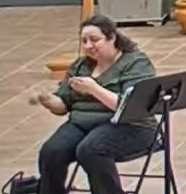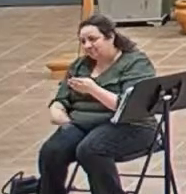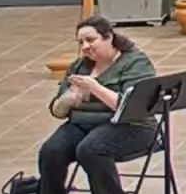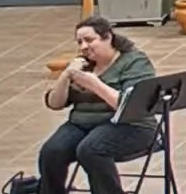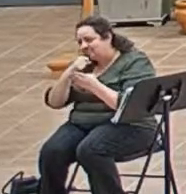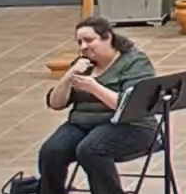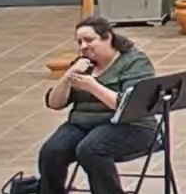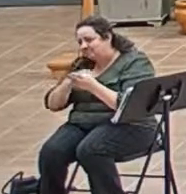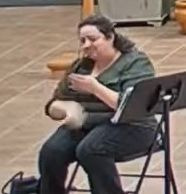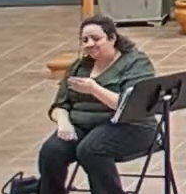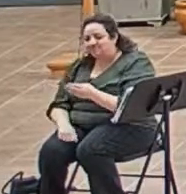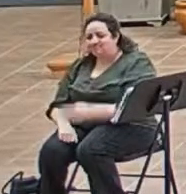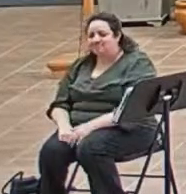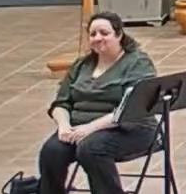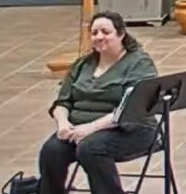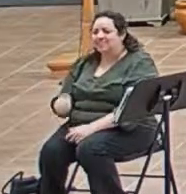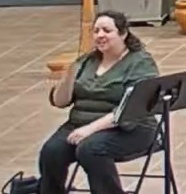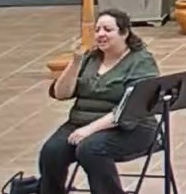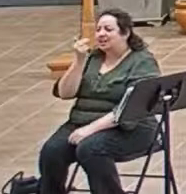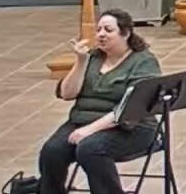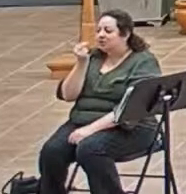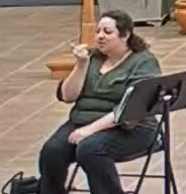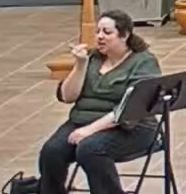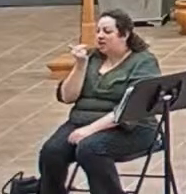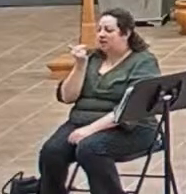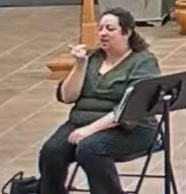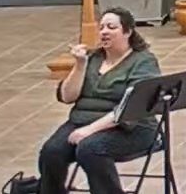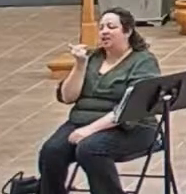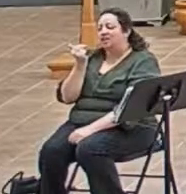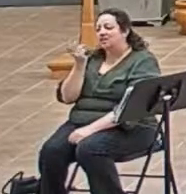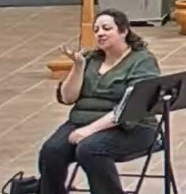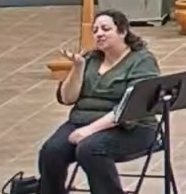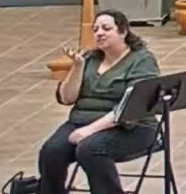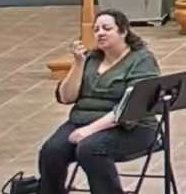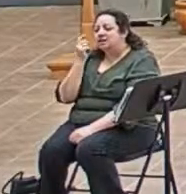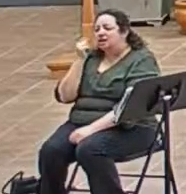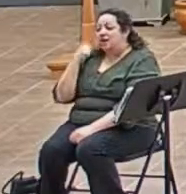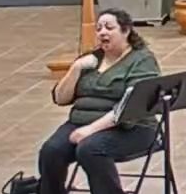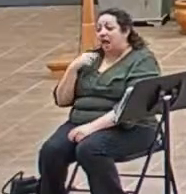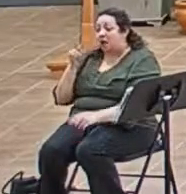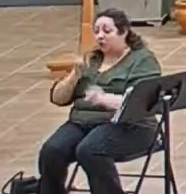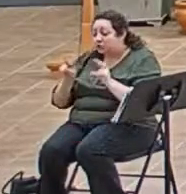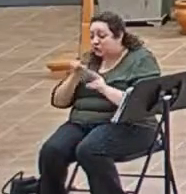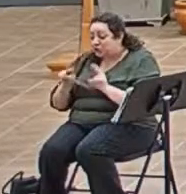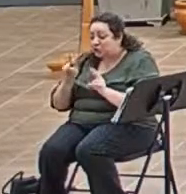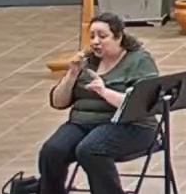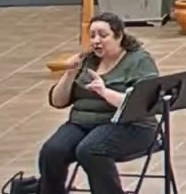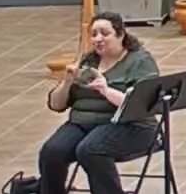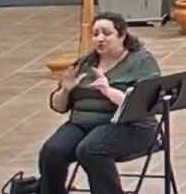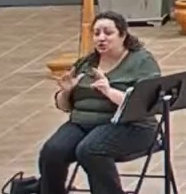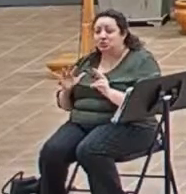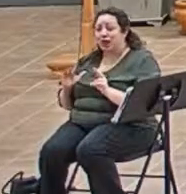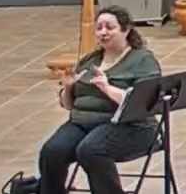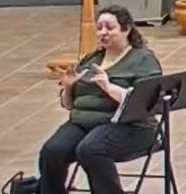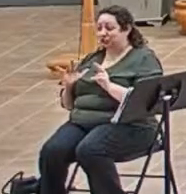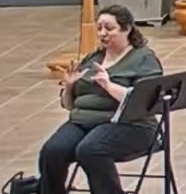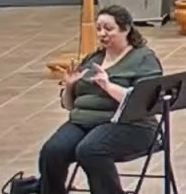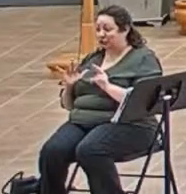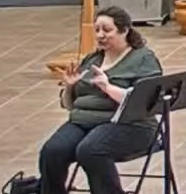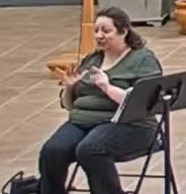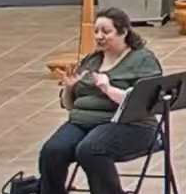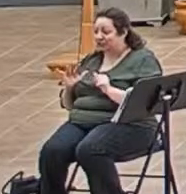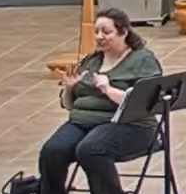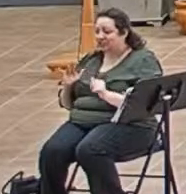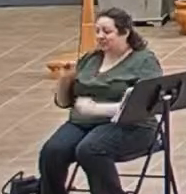And it was funny because I was looking for treasure, right? And Matthew chapter